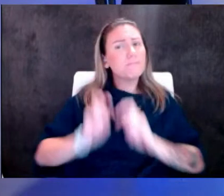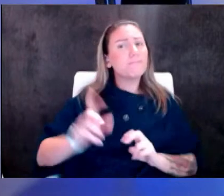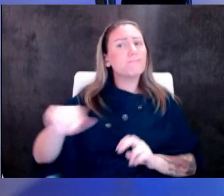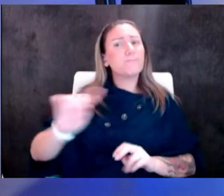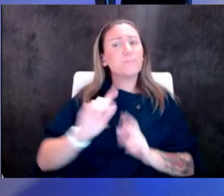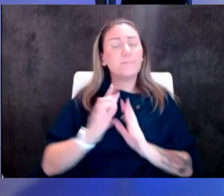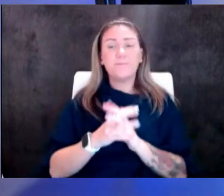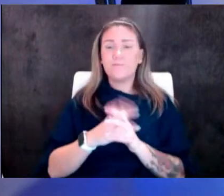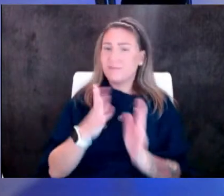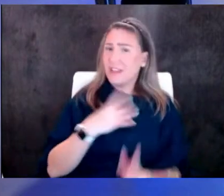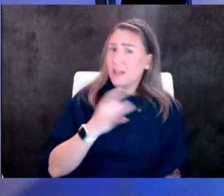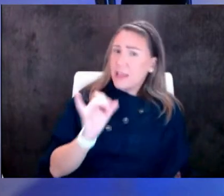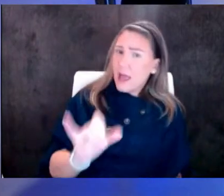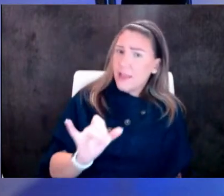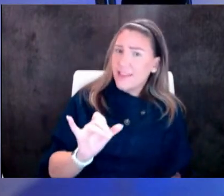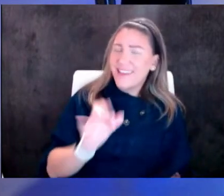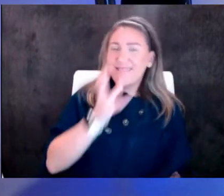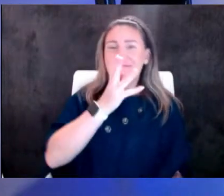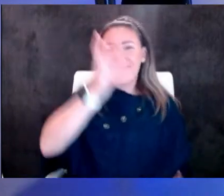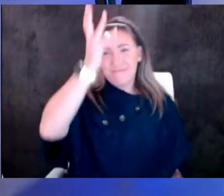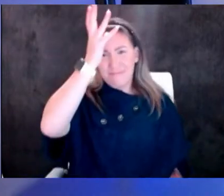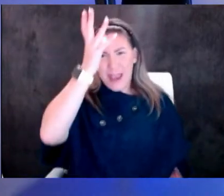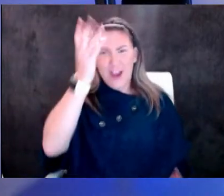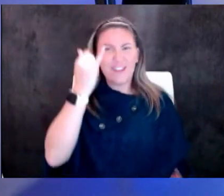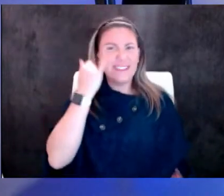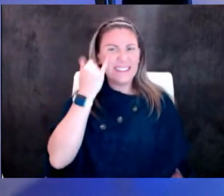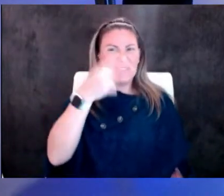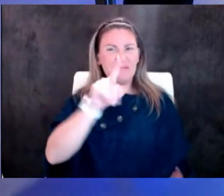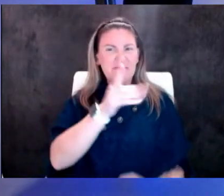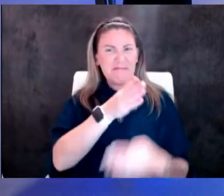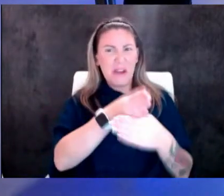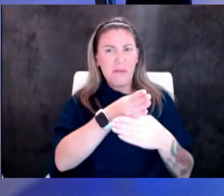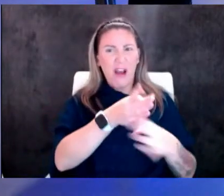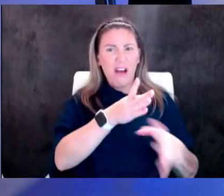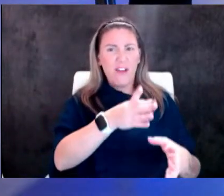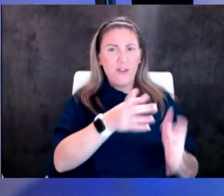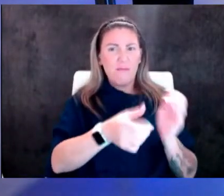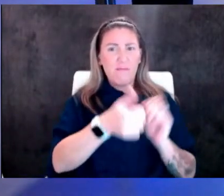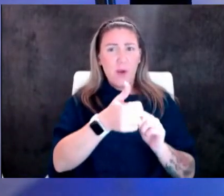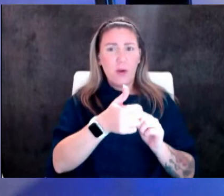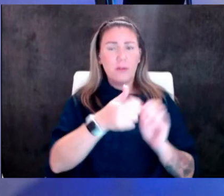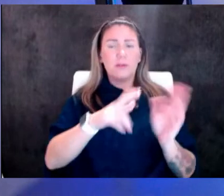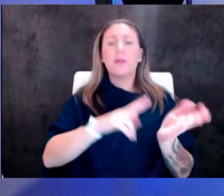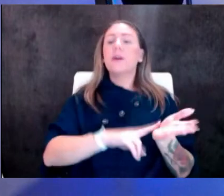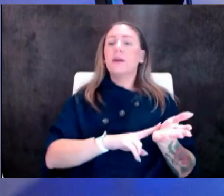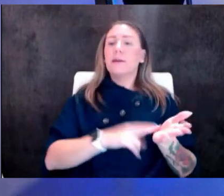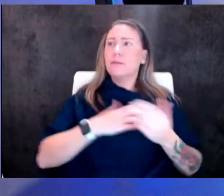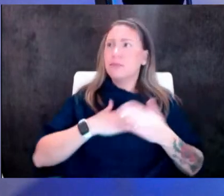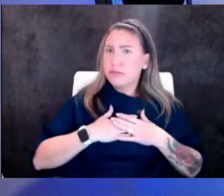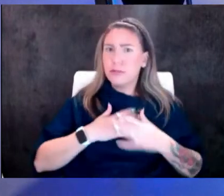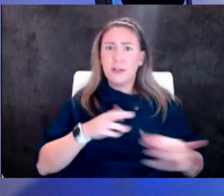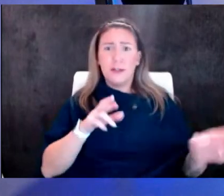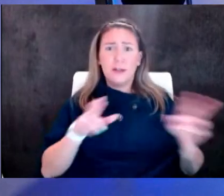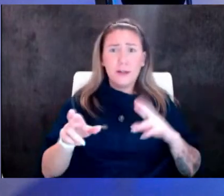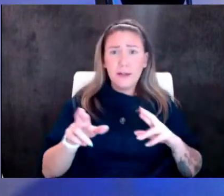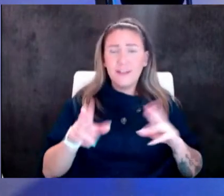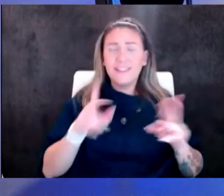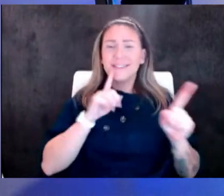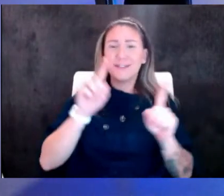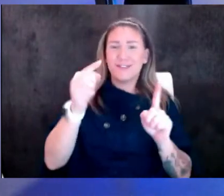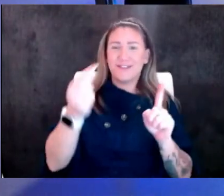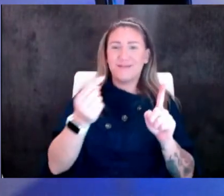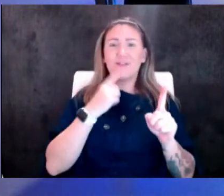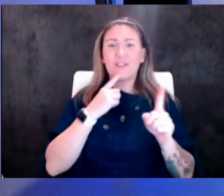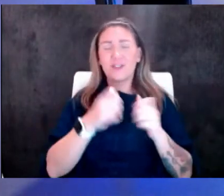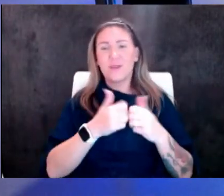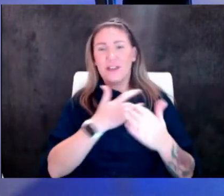That's a good. The parent's the one who's bothered the most. Take your breath. Take your pulse. That's what we say. The first procedure in a cardiac arrest